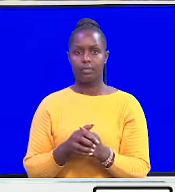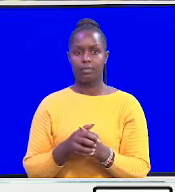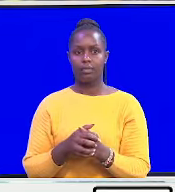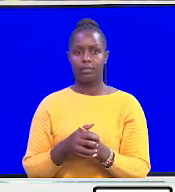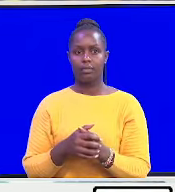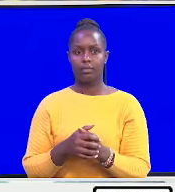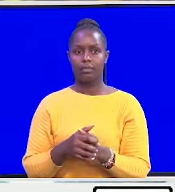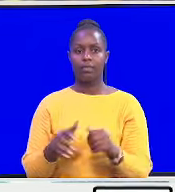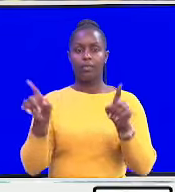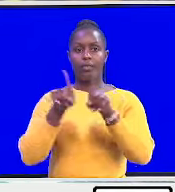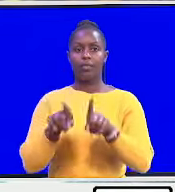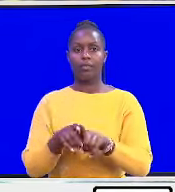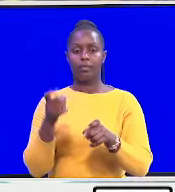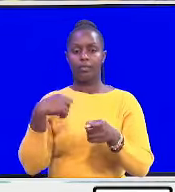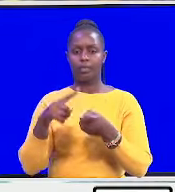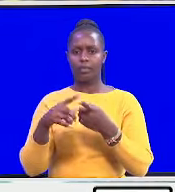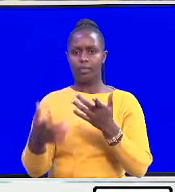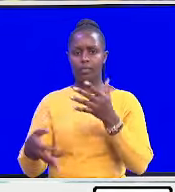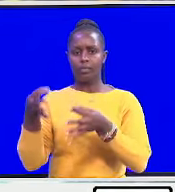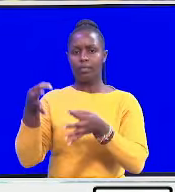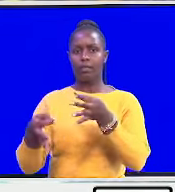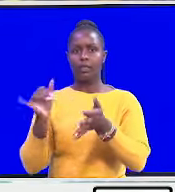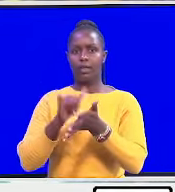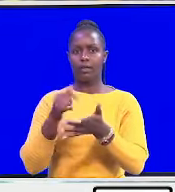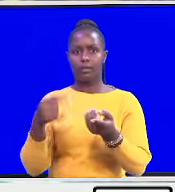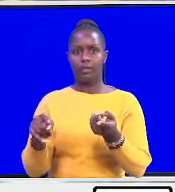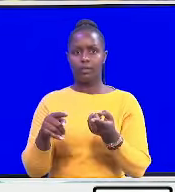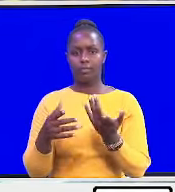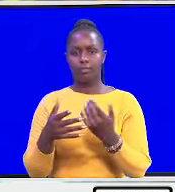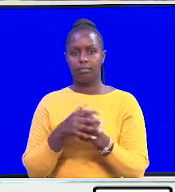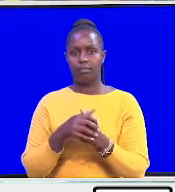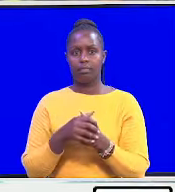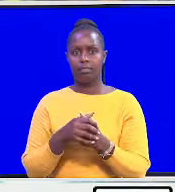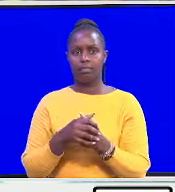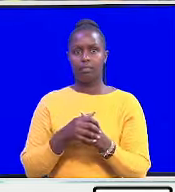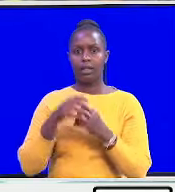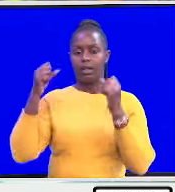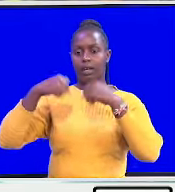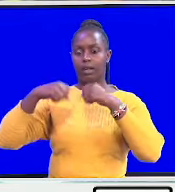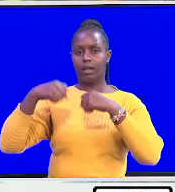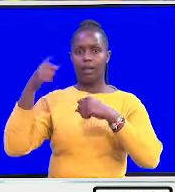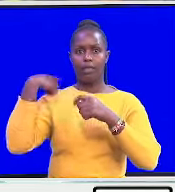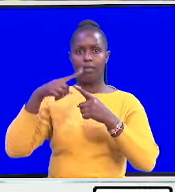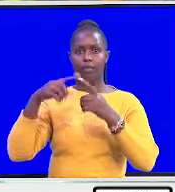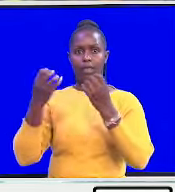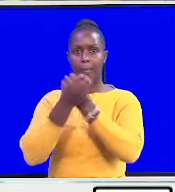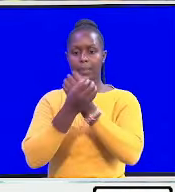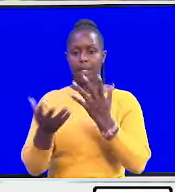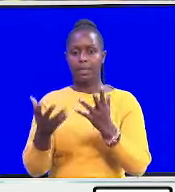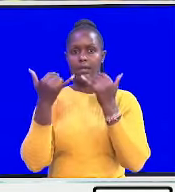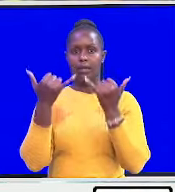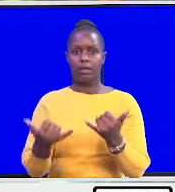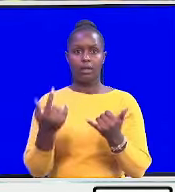in imposing unjustifiable taxes that threaten to crush the livelihoods of millions,